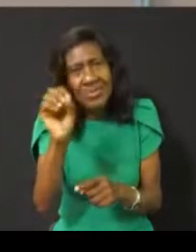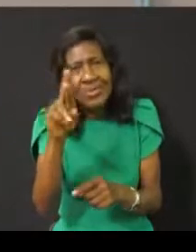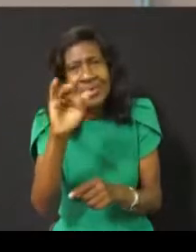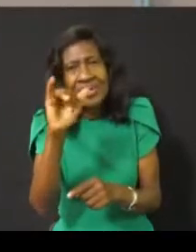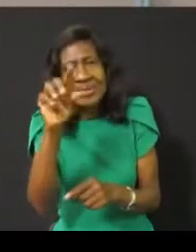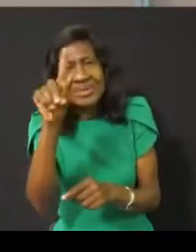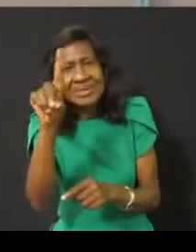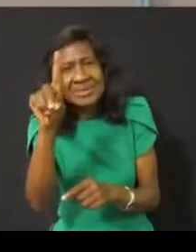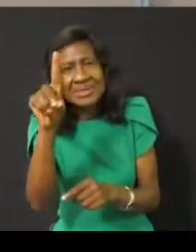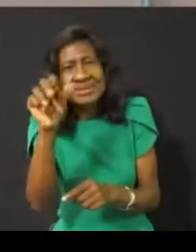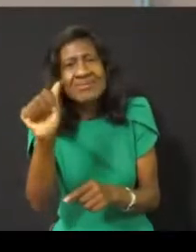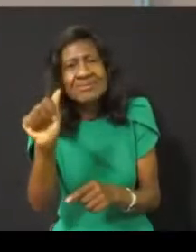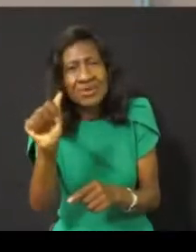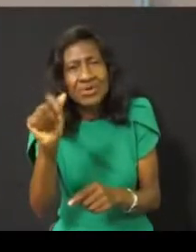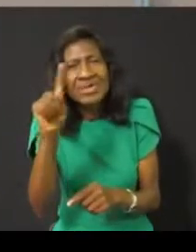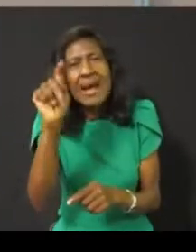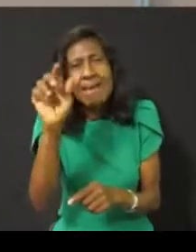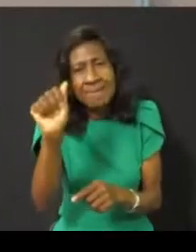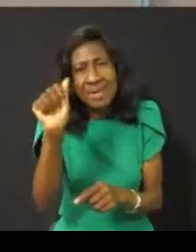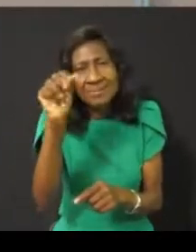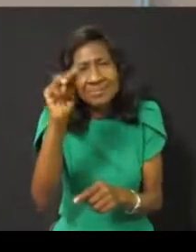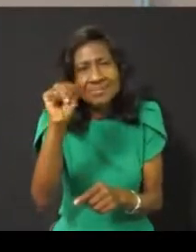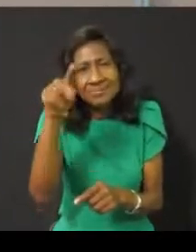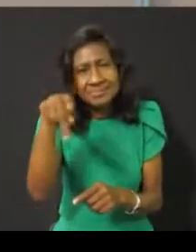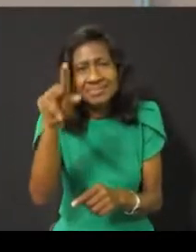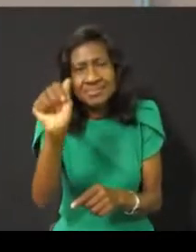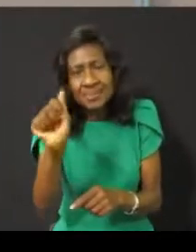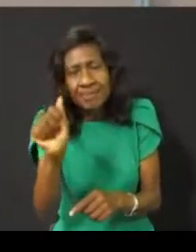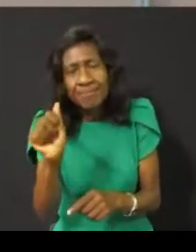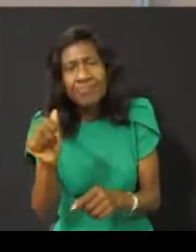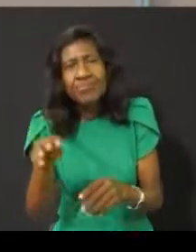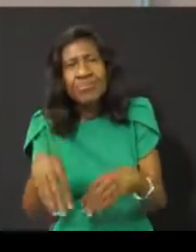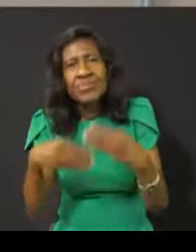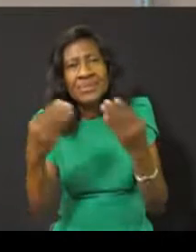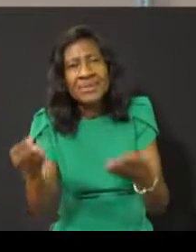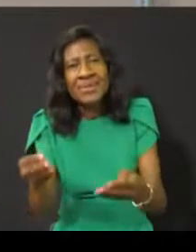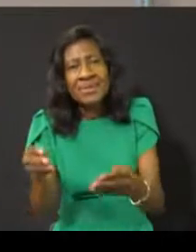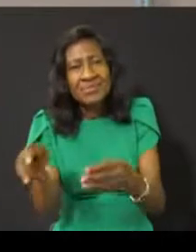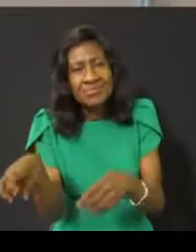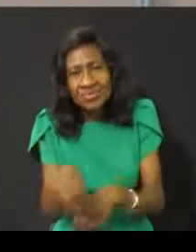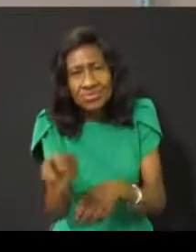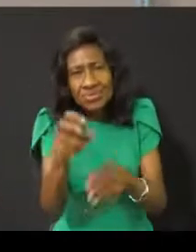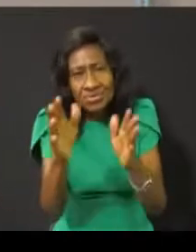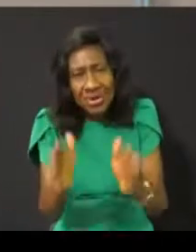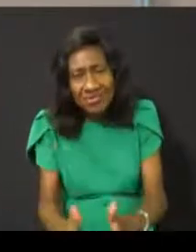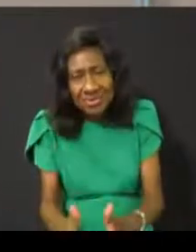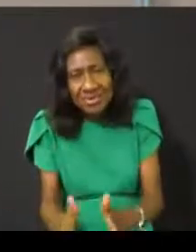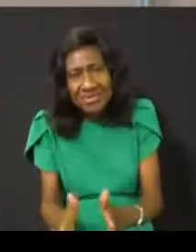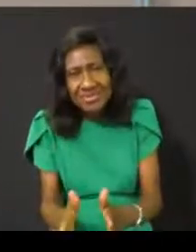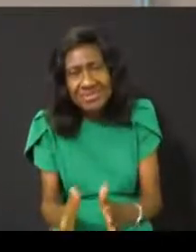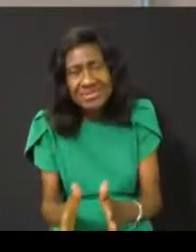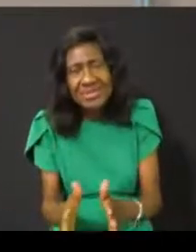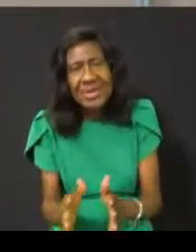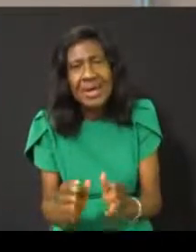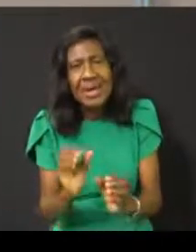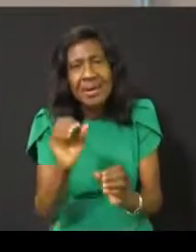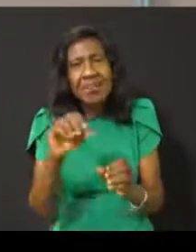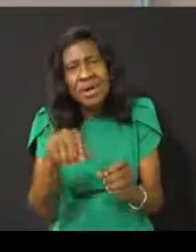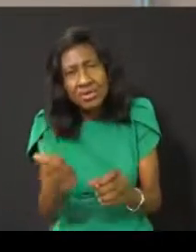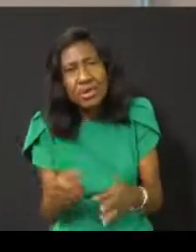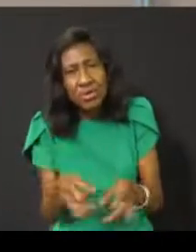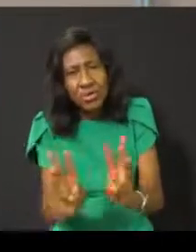as well as local residents and gives travelers the options to getting to Cayman from 2 convenient locations in